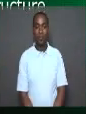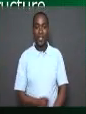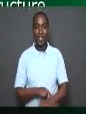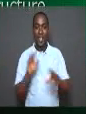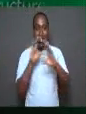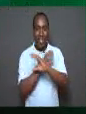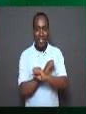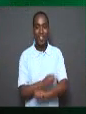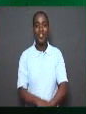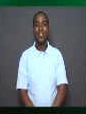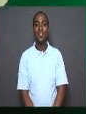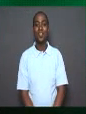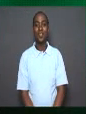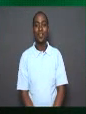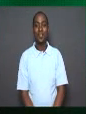Time's up.